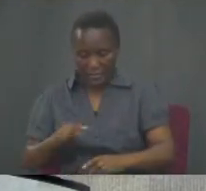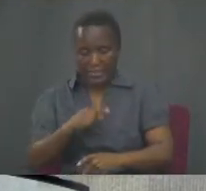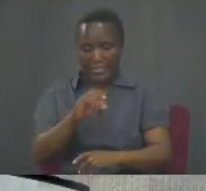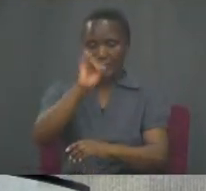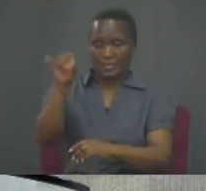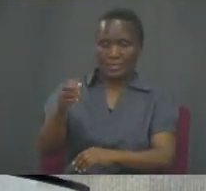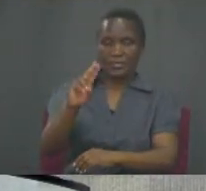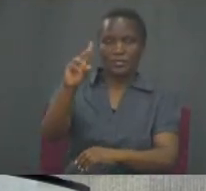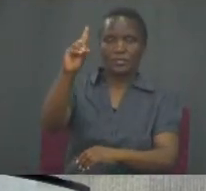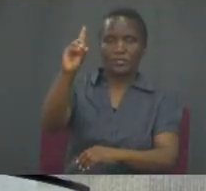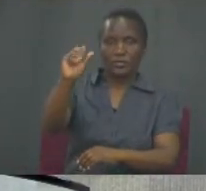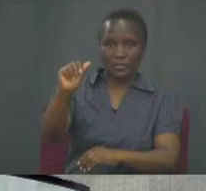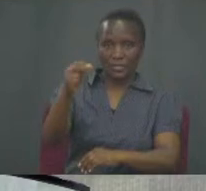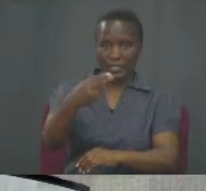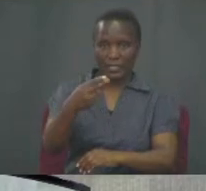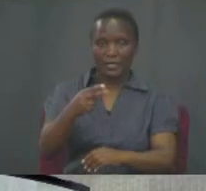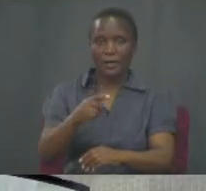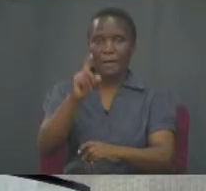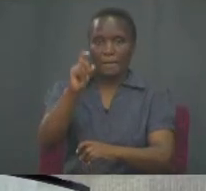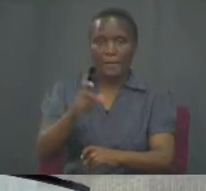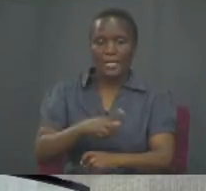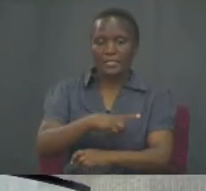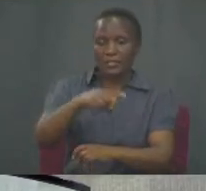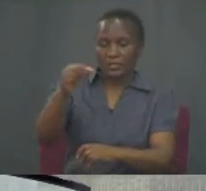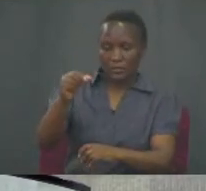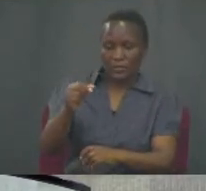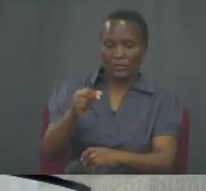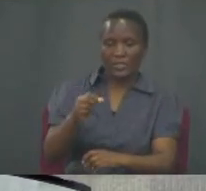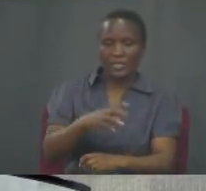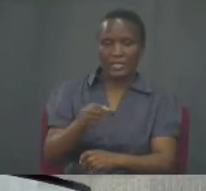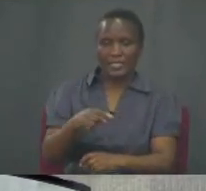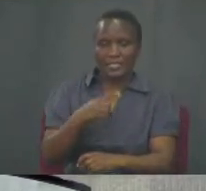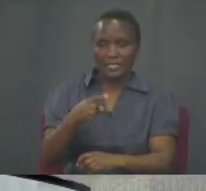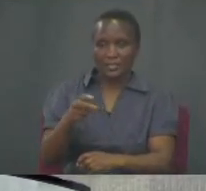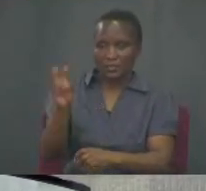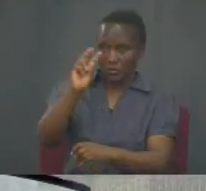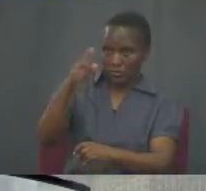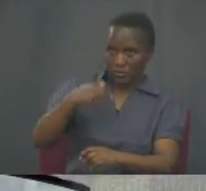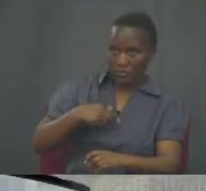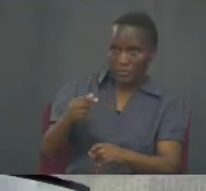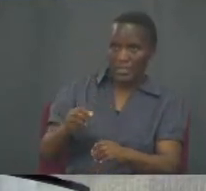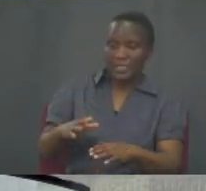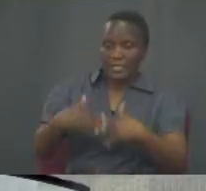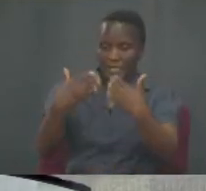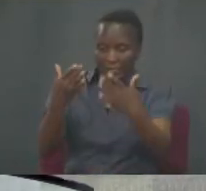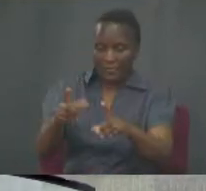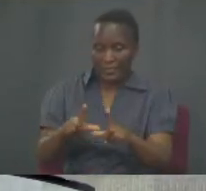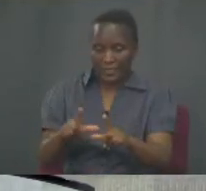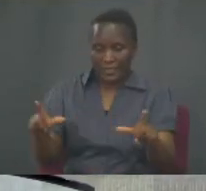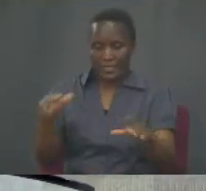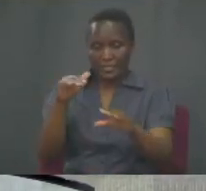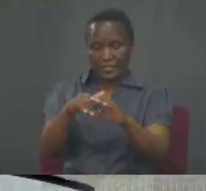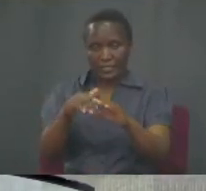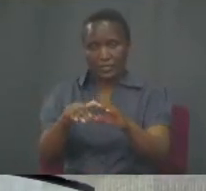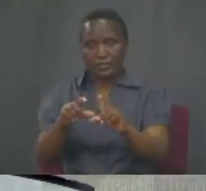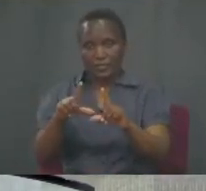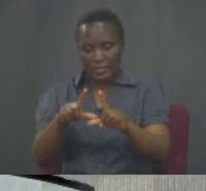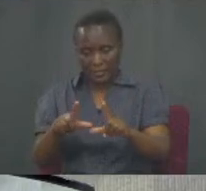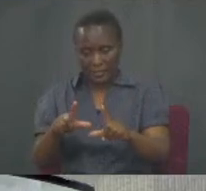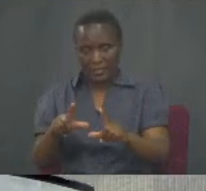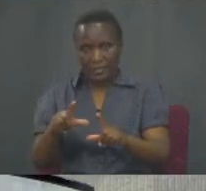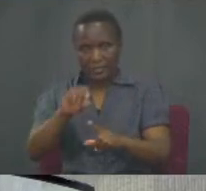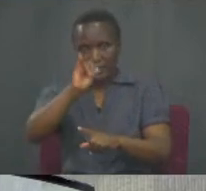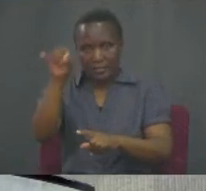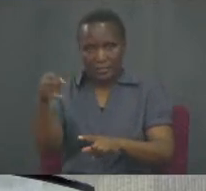go up. Behold, I have delivered the land into his hand. And so the Bible tells us that